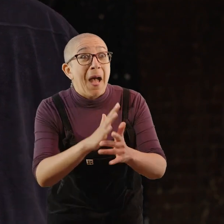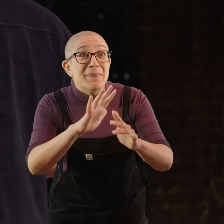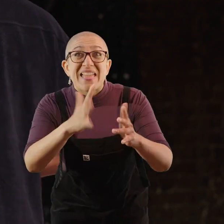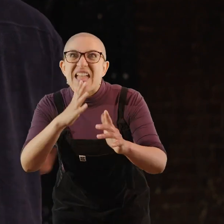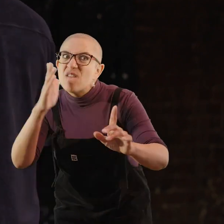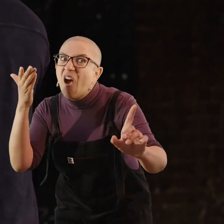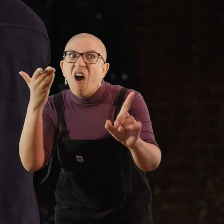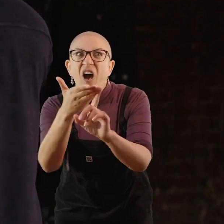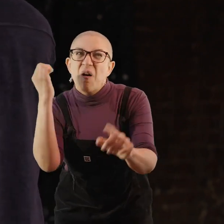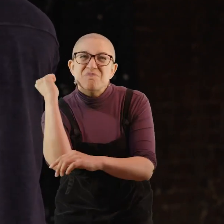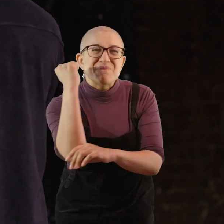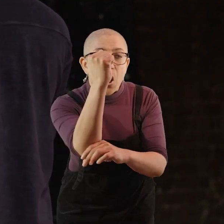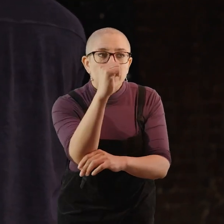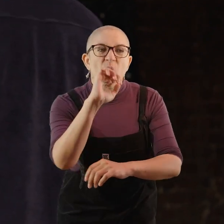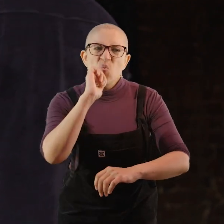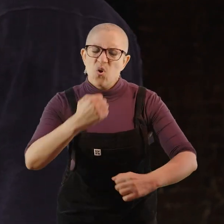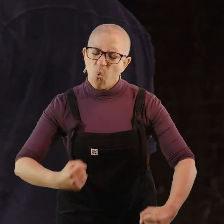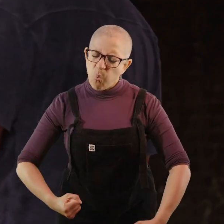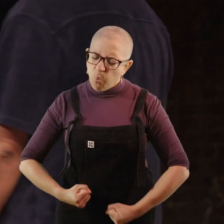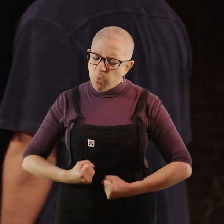much more the man.